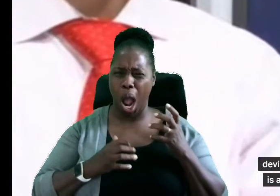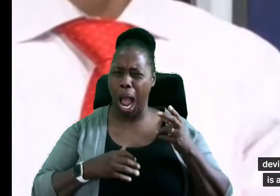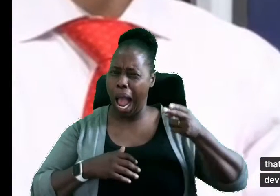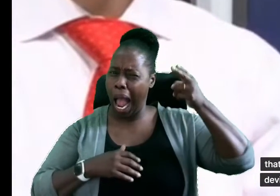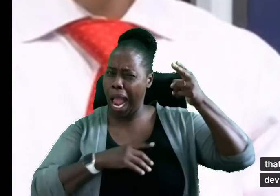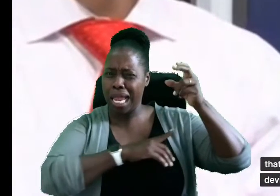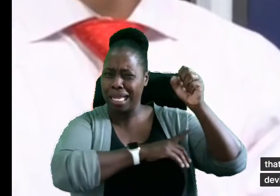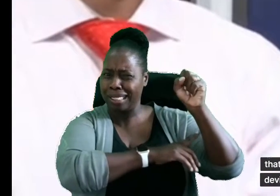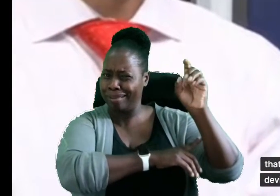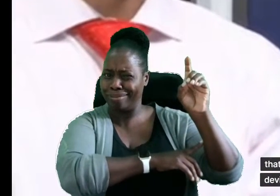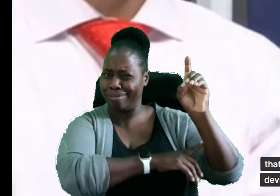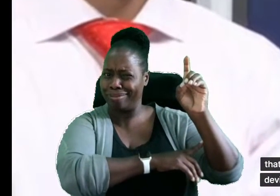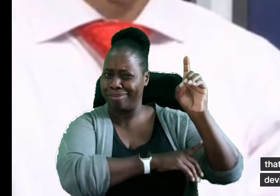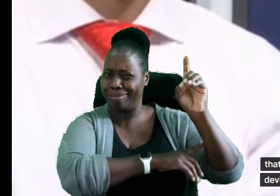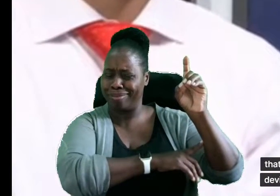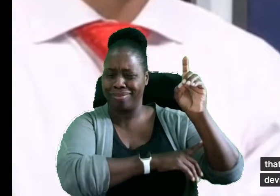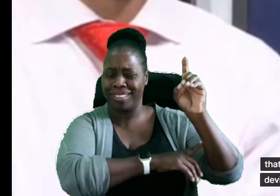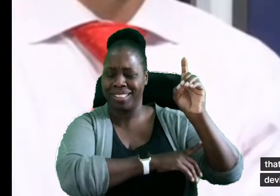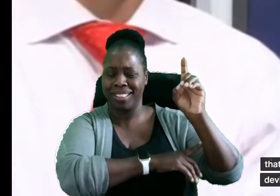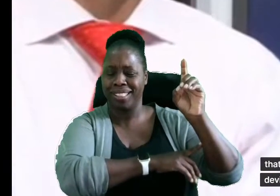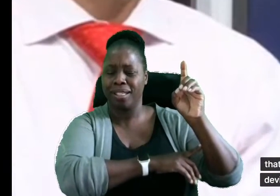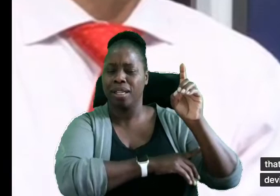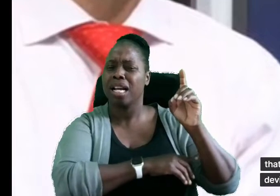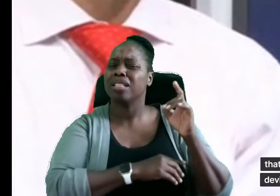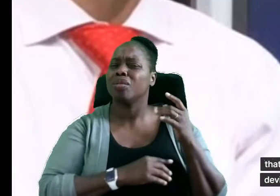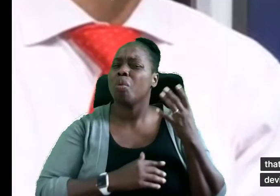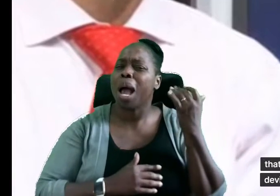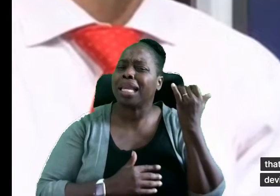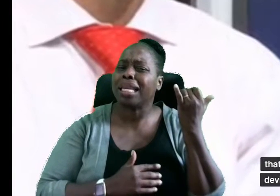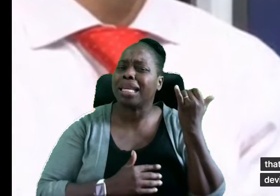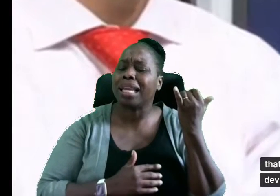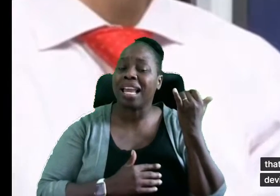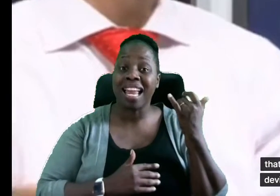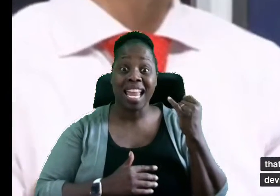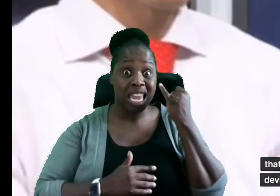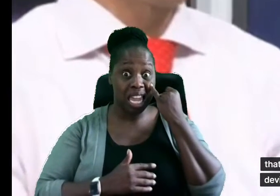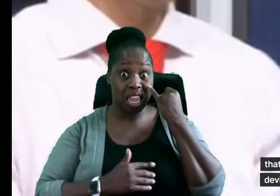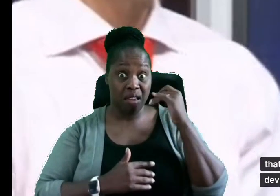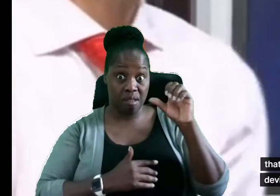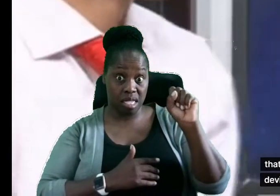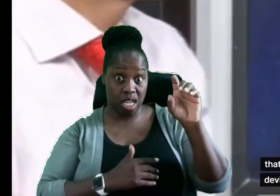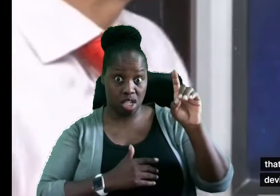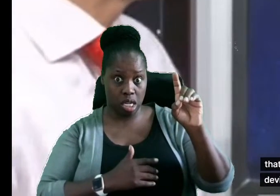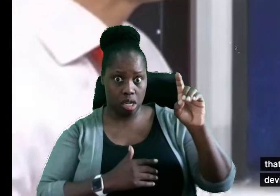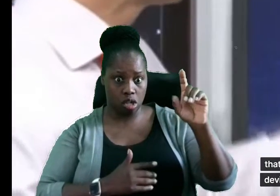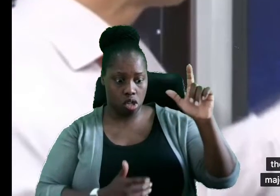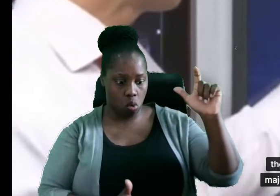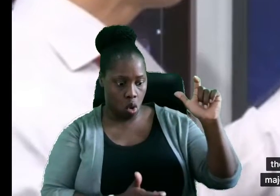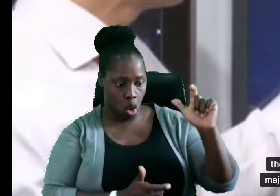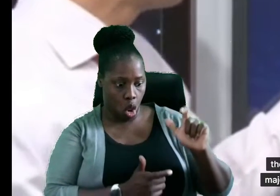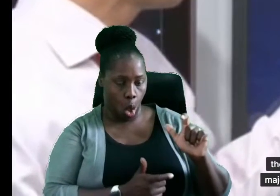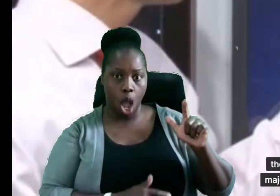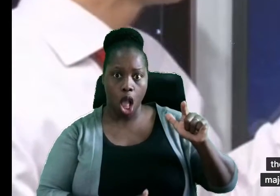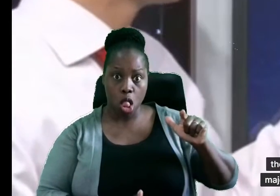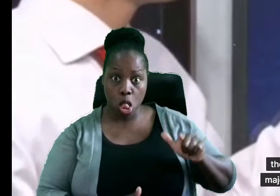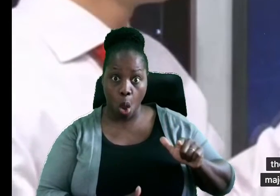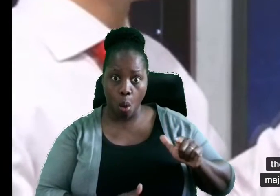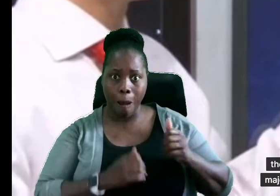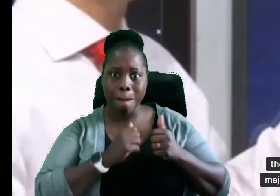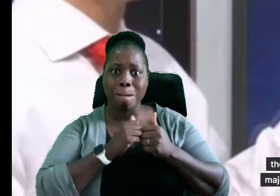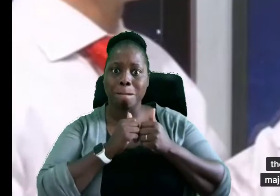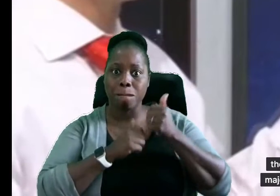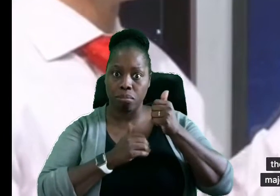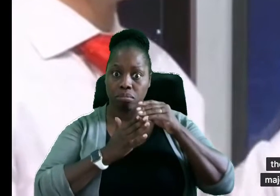I'm not sure that you really want a higher standard deviation. Because think about it. When the standard deviation